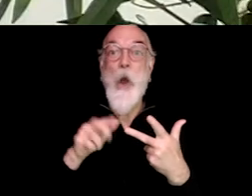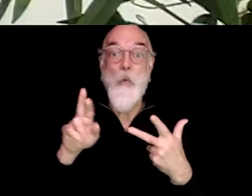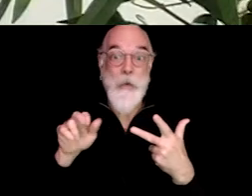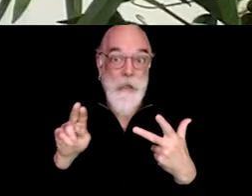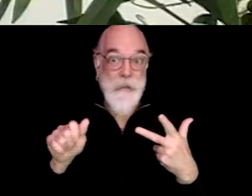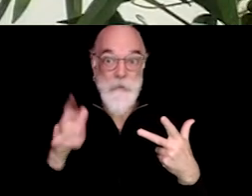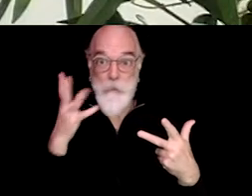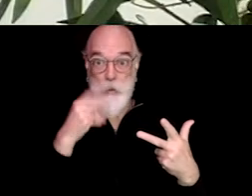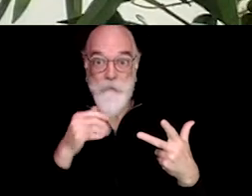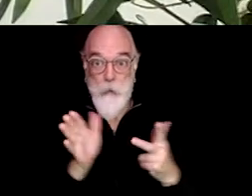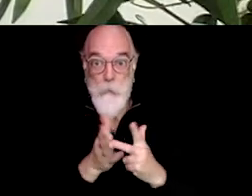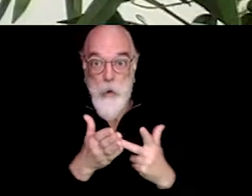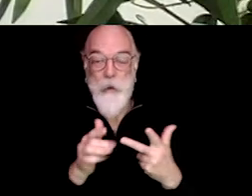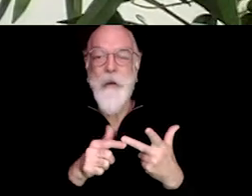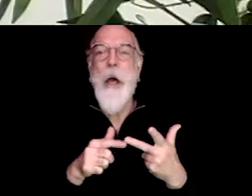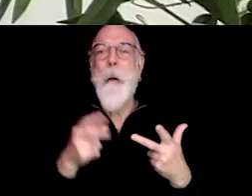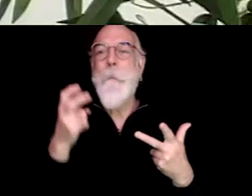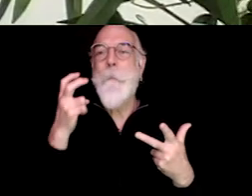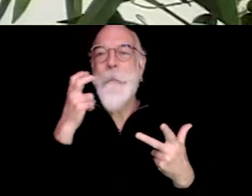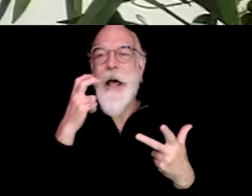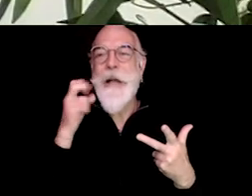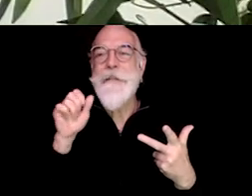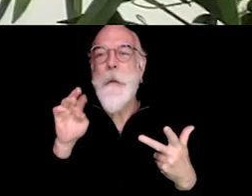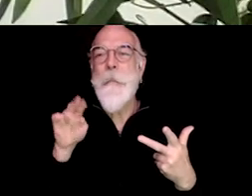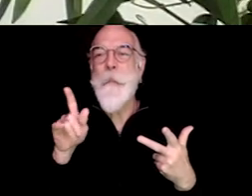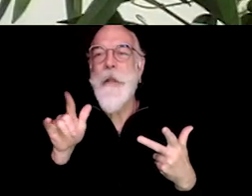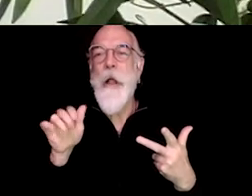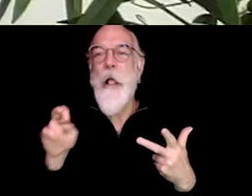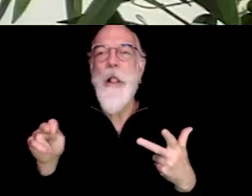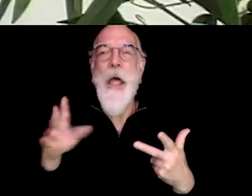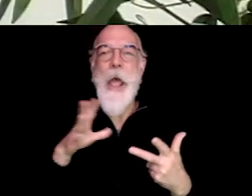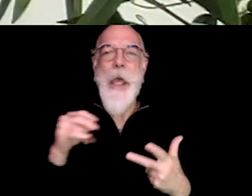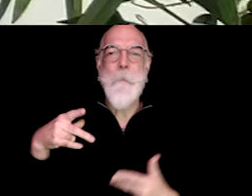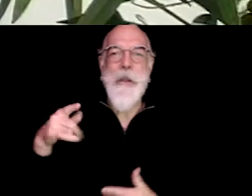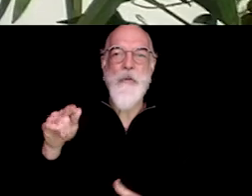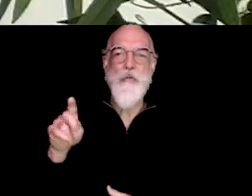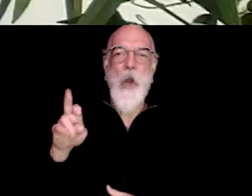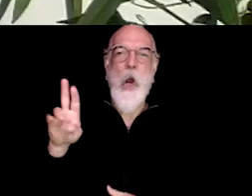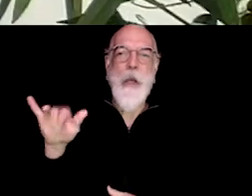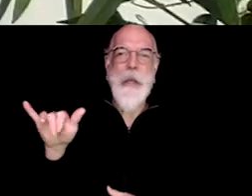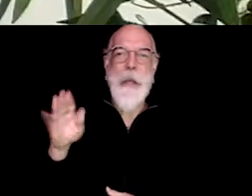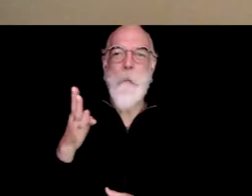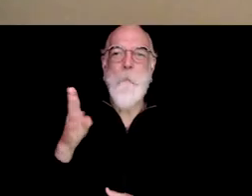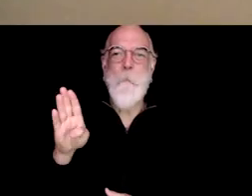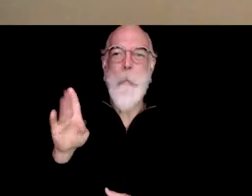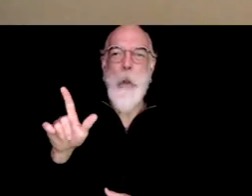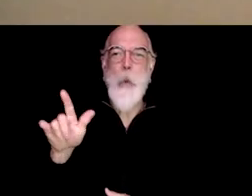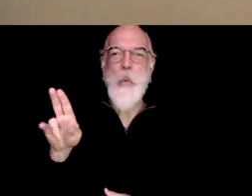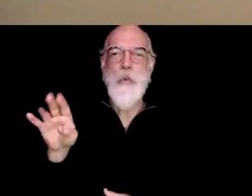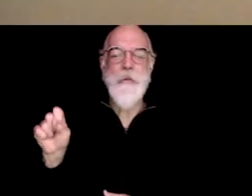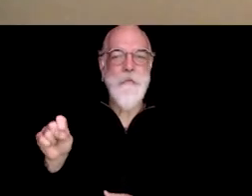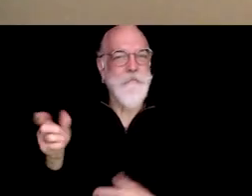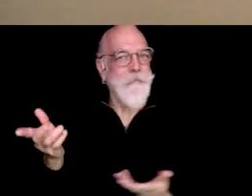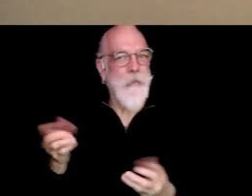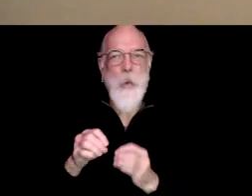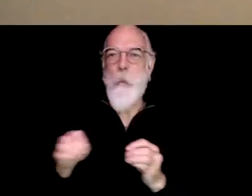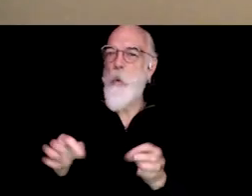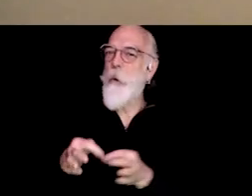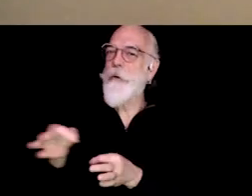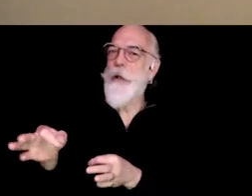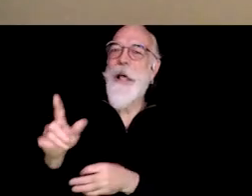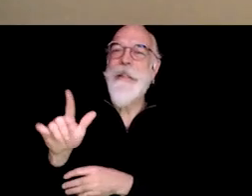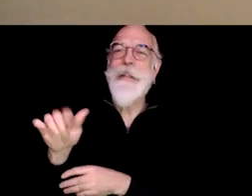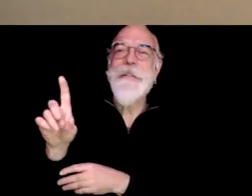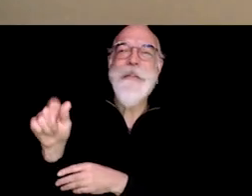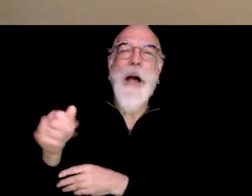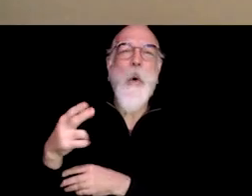beautiful collections, Sublime Subliminal and Patriarchy Blues. Without further ado, Linda Hogan, Chickasaw, is a